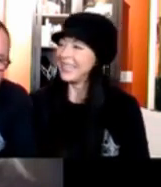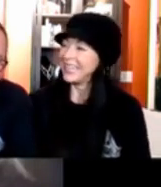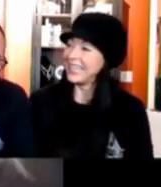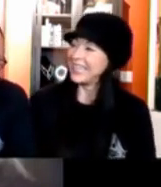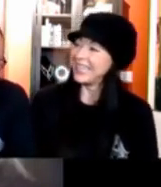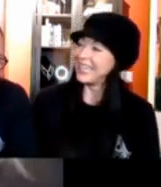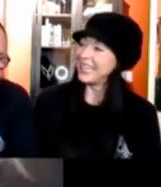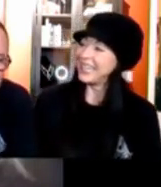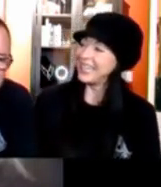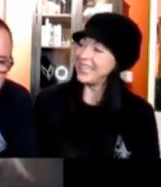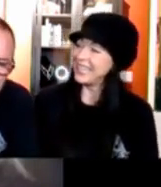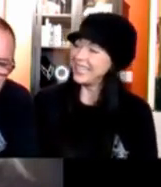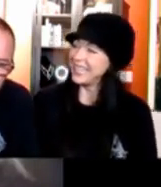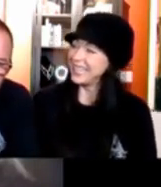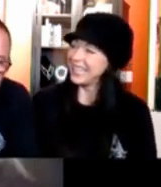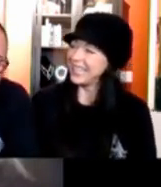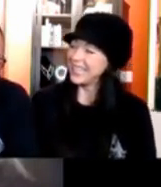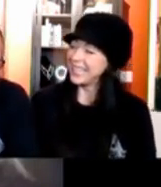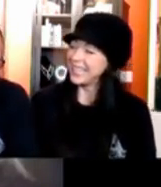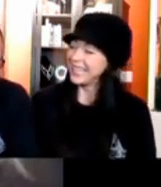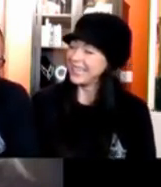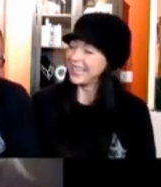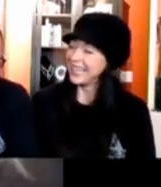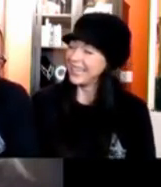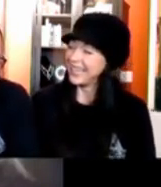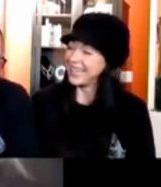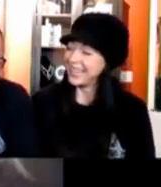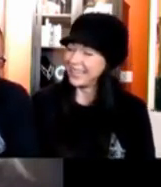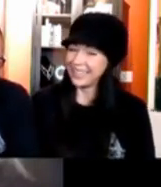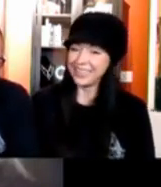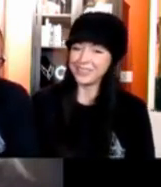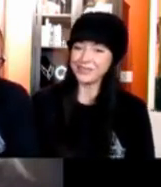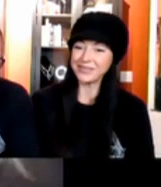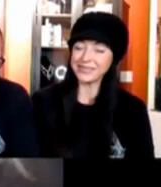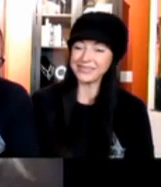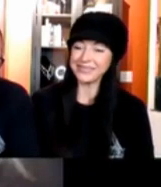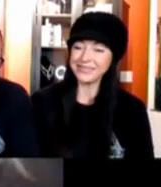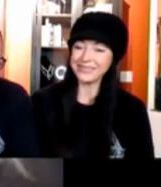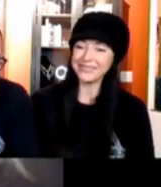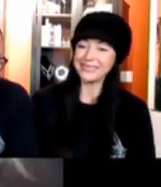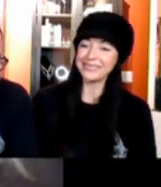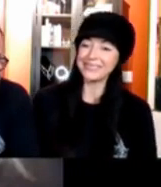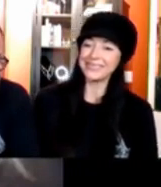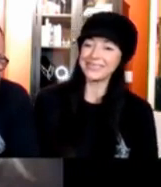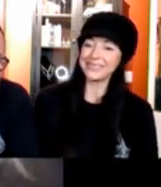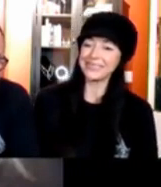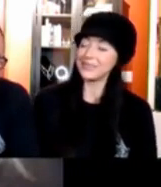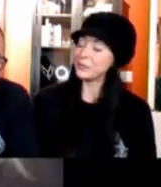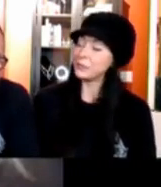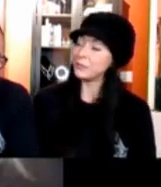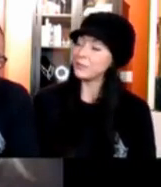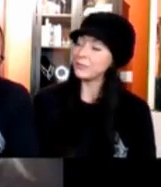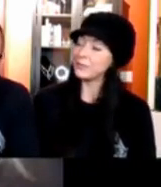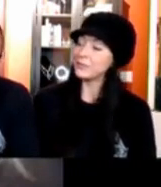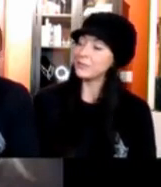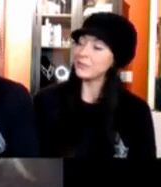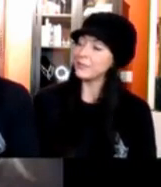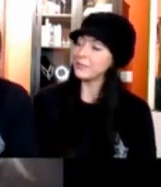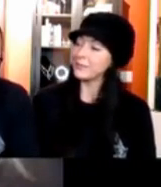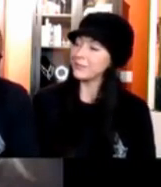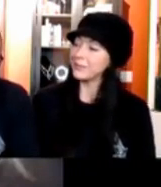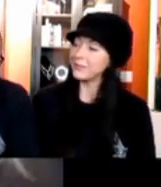pack with us, and I'd be like, what do you think about wolves? And maybe 10 years ago, a lot of the kids were like,